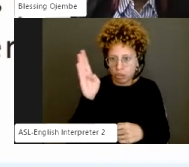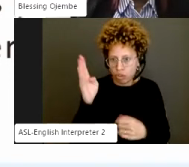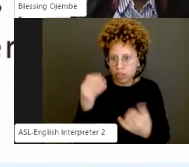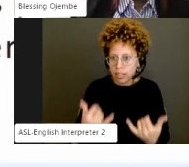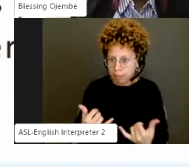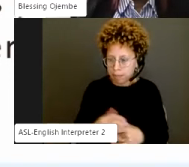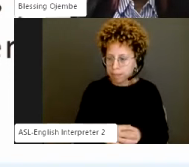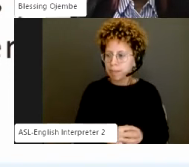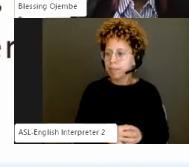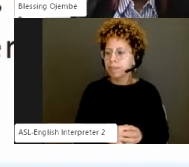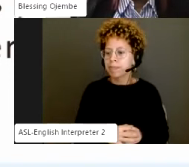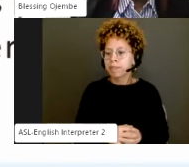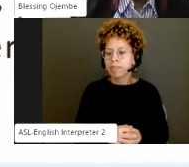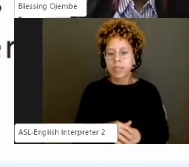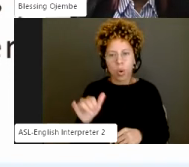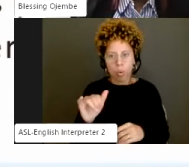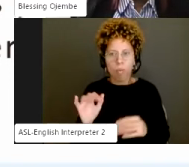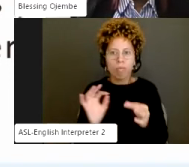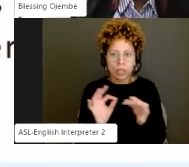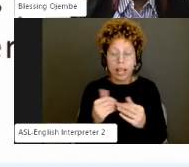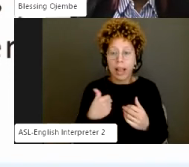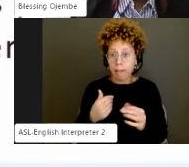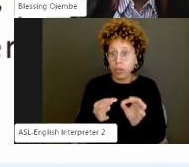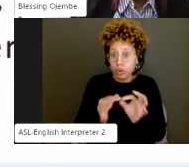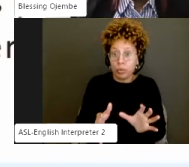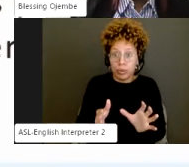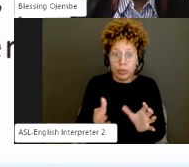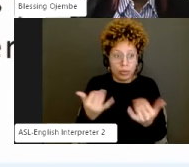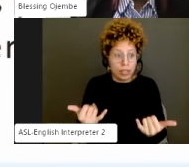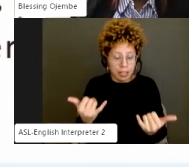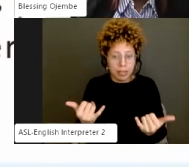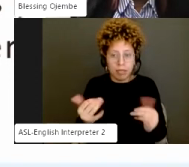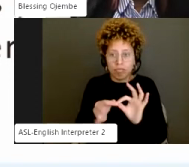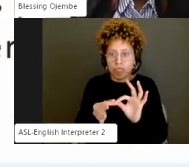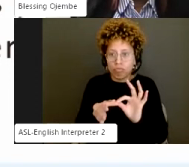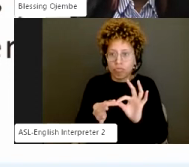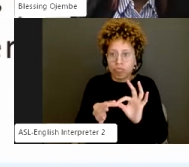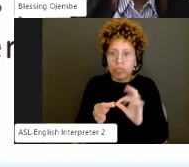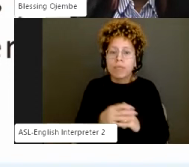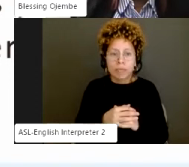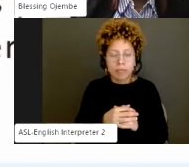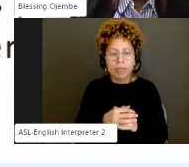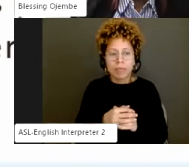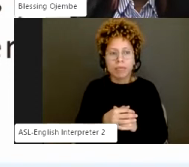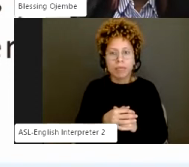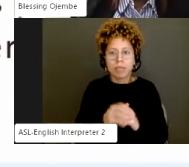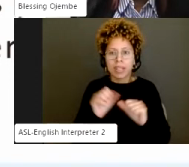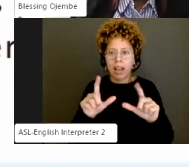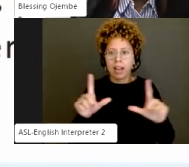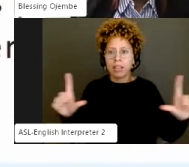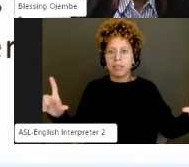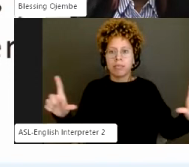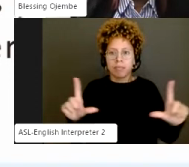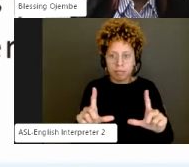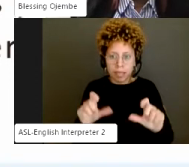As I mentioned, we have our ASL interpreter with us. You can increase the size of